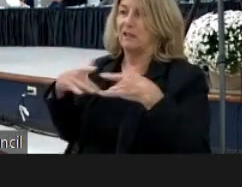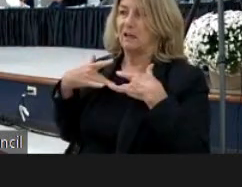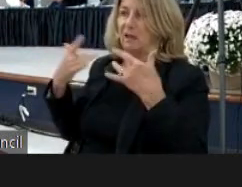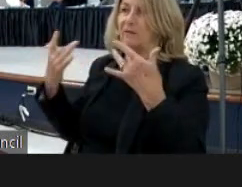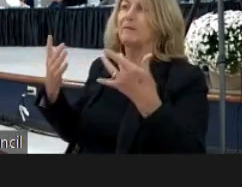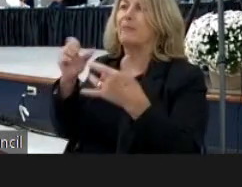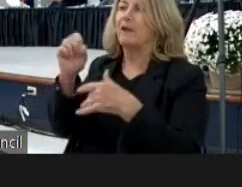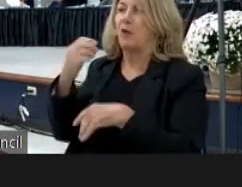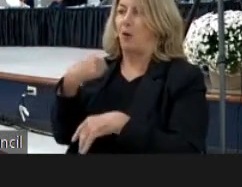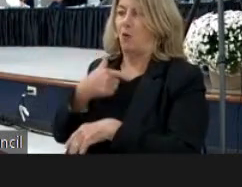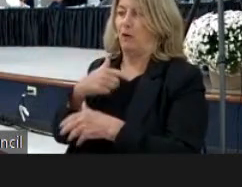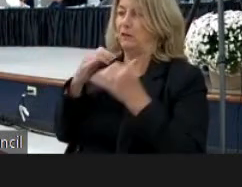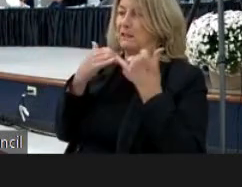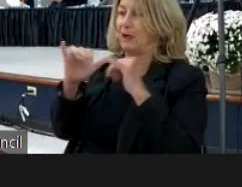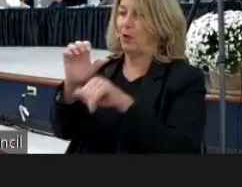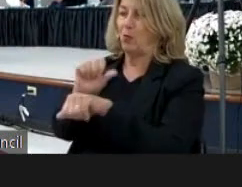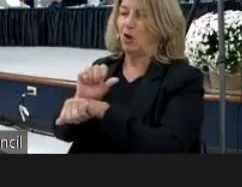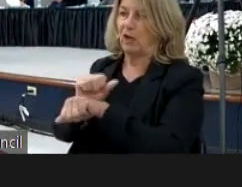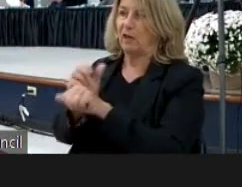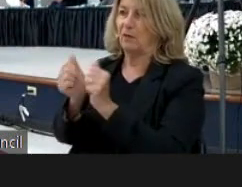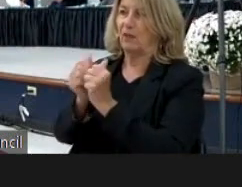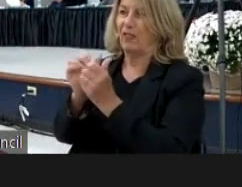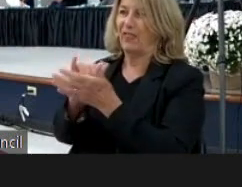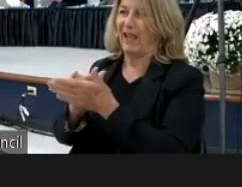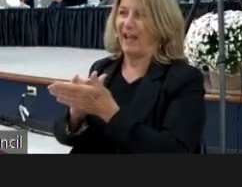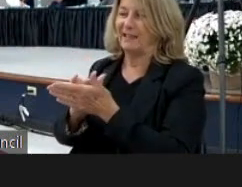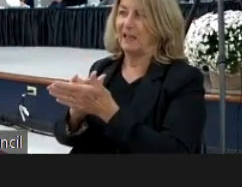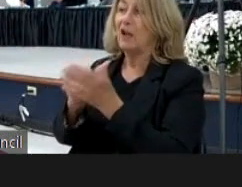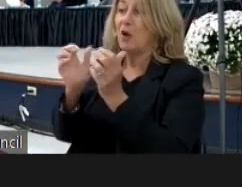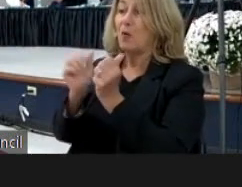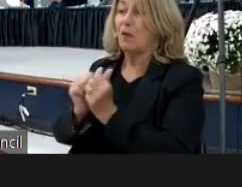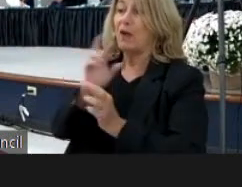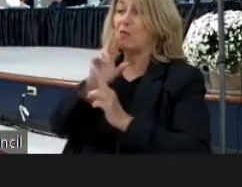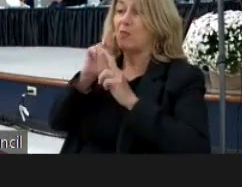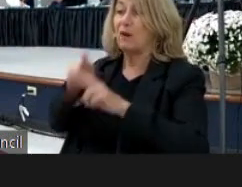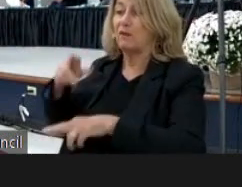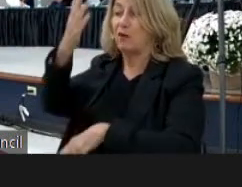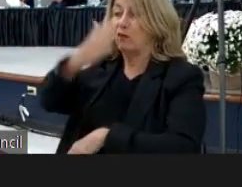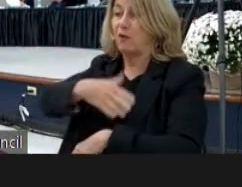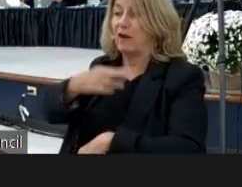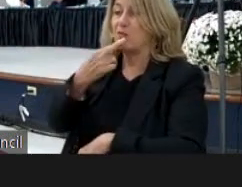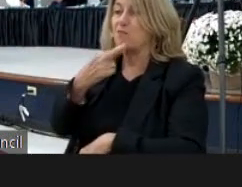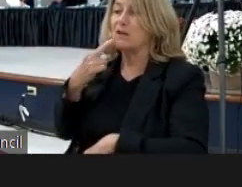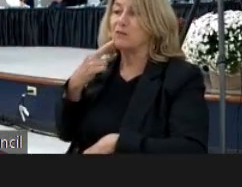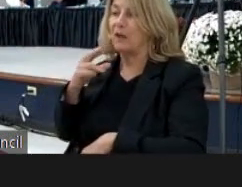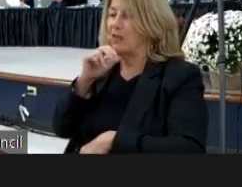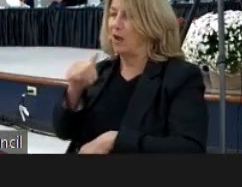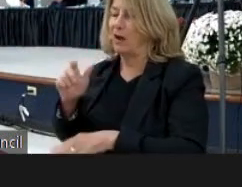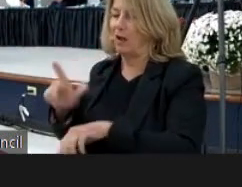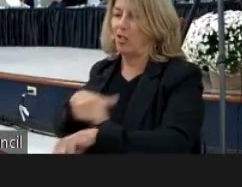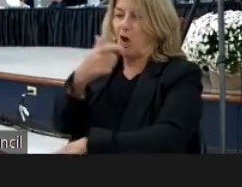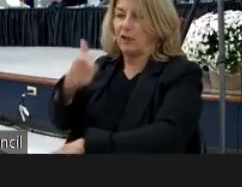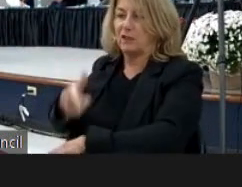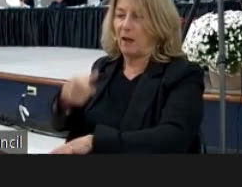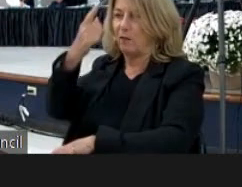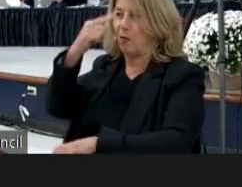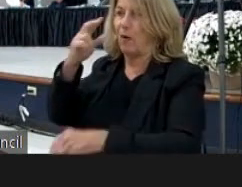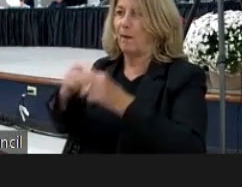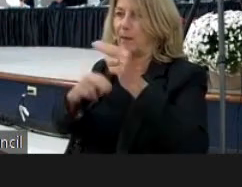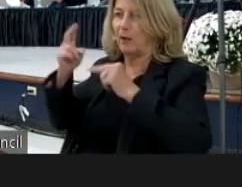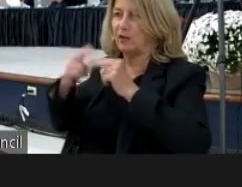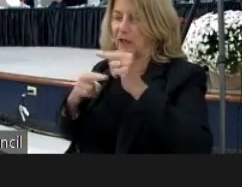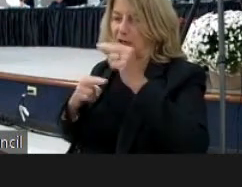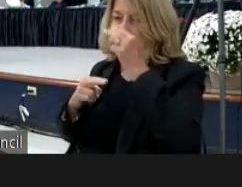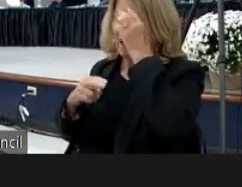still working on that. As for the Riverfront restaurants, they don't take as long to build as the mixed-use building.